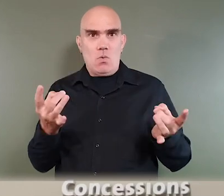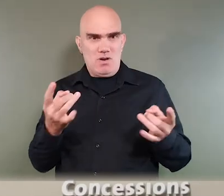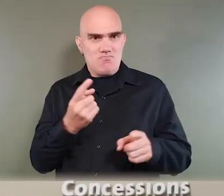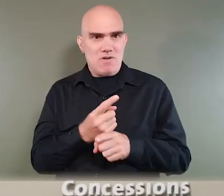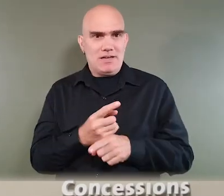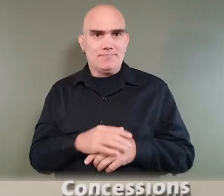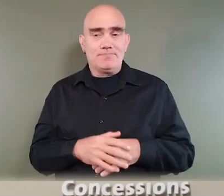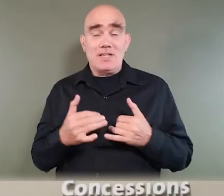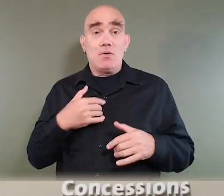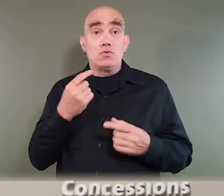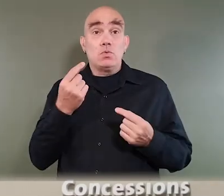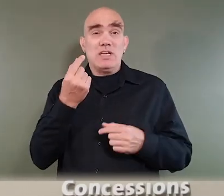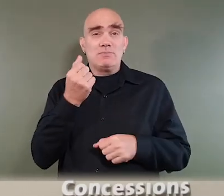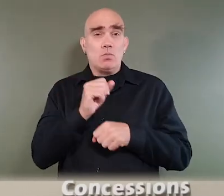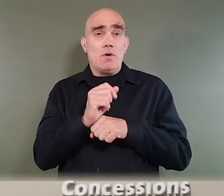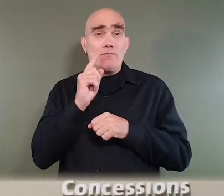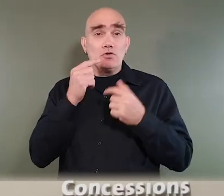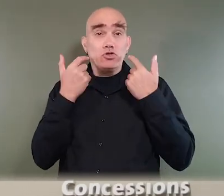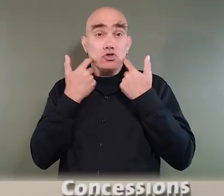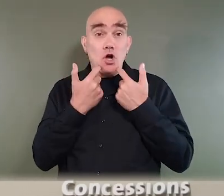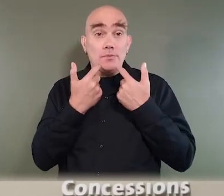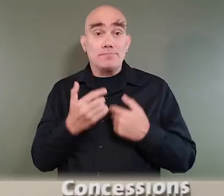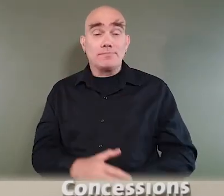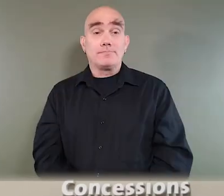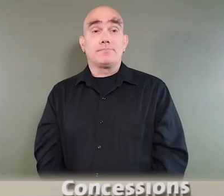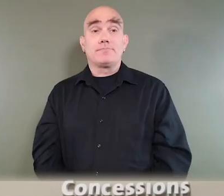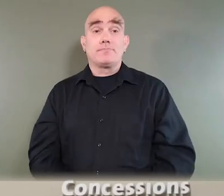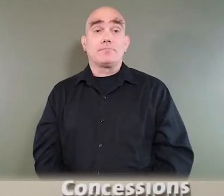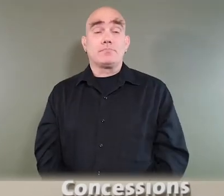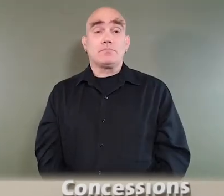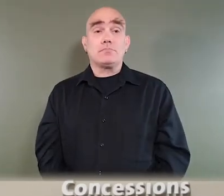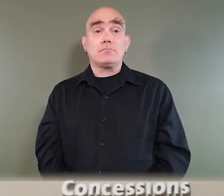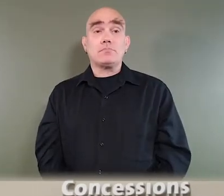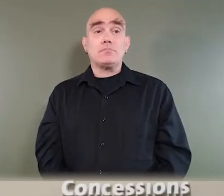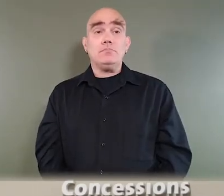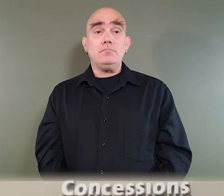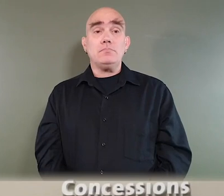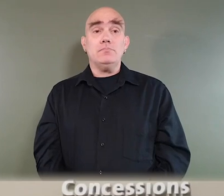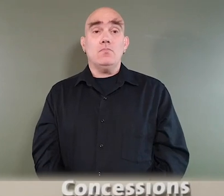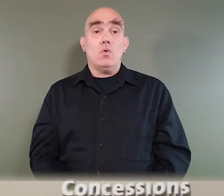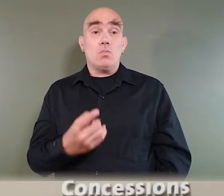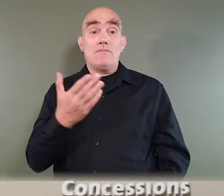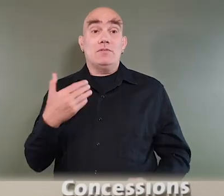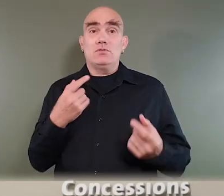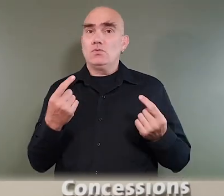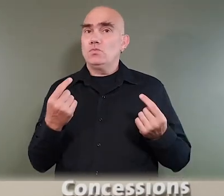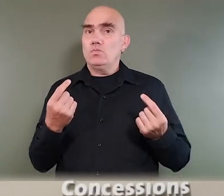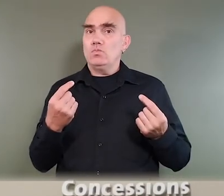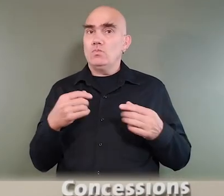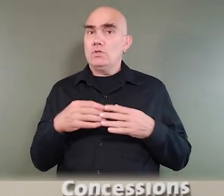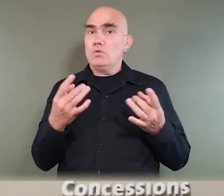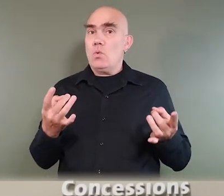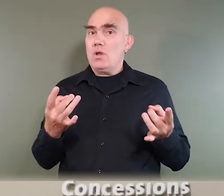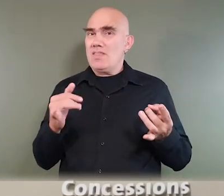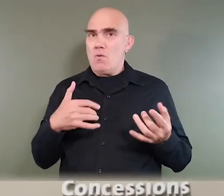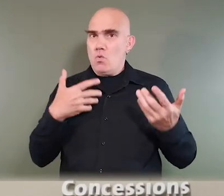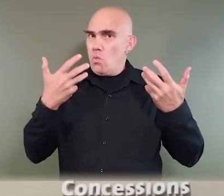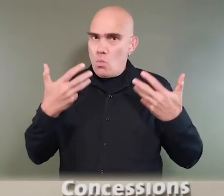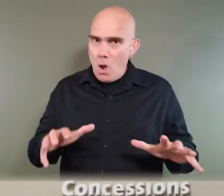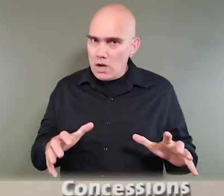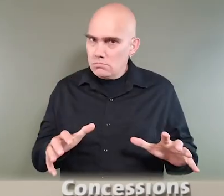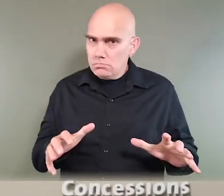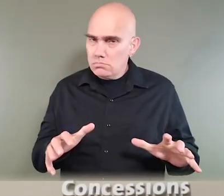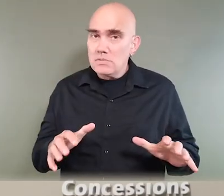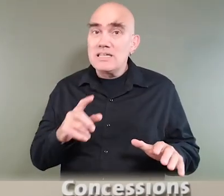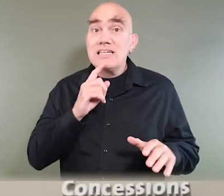Right? Now we're going to do a little work for our jaw. One of the things we don't want to do in yoga is clench our jaw, because we probably spend a